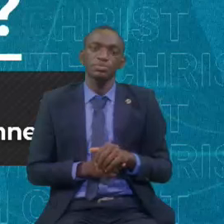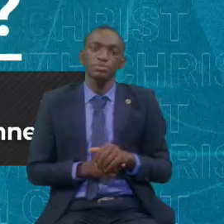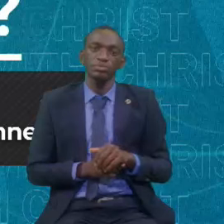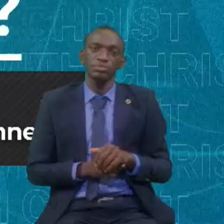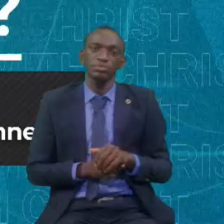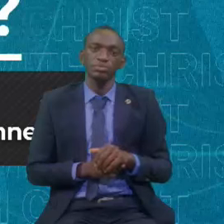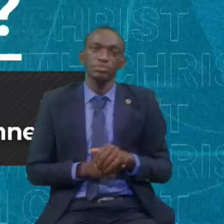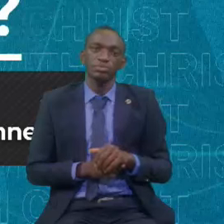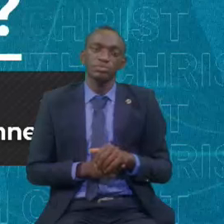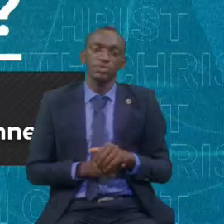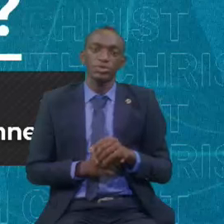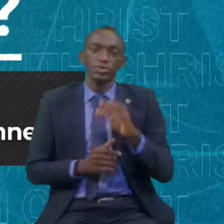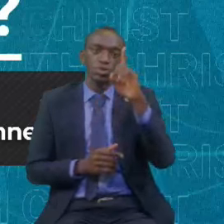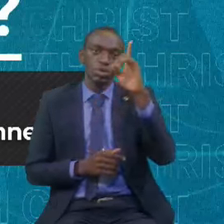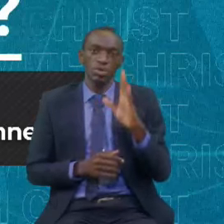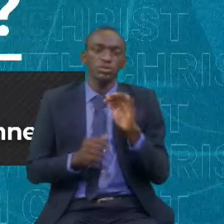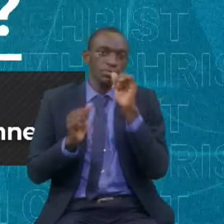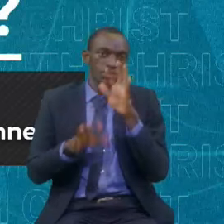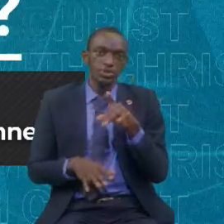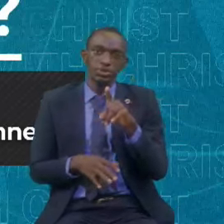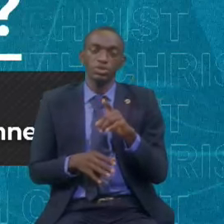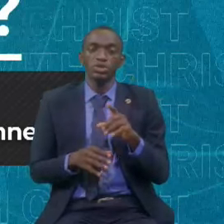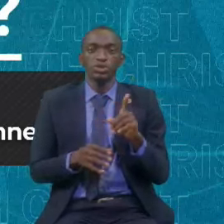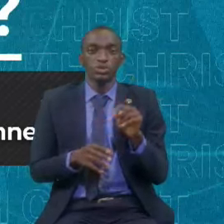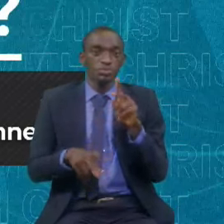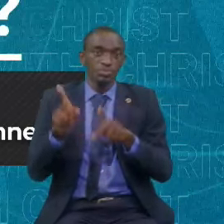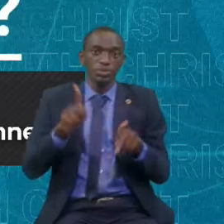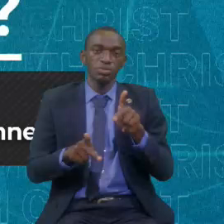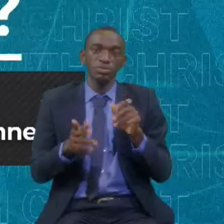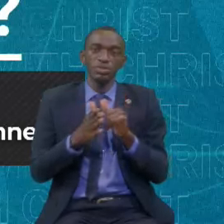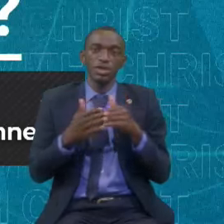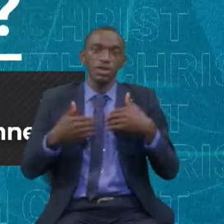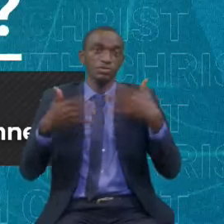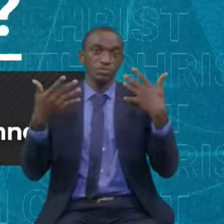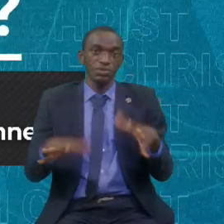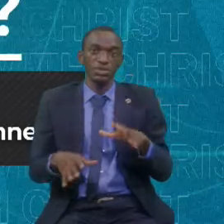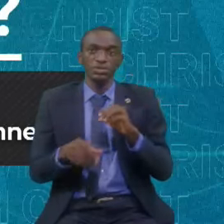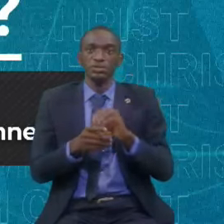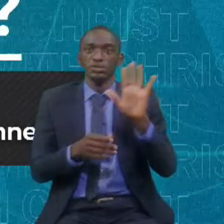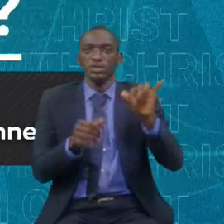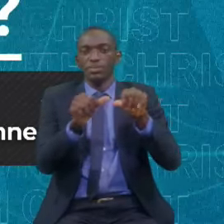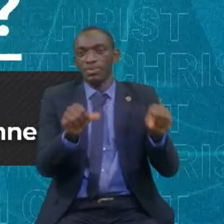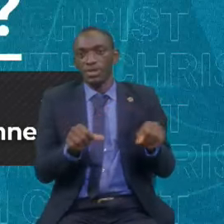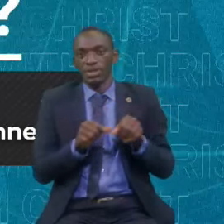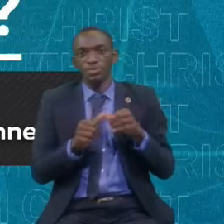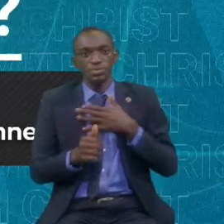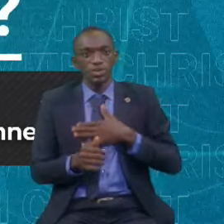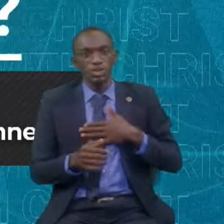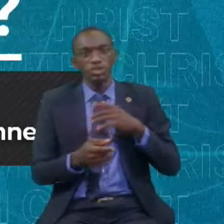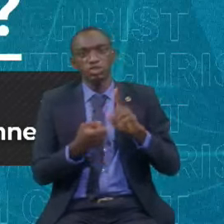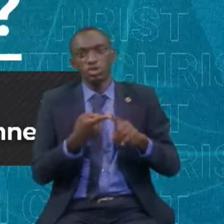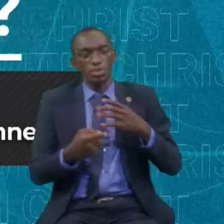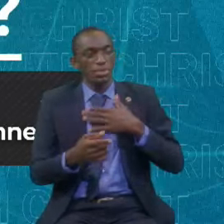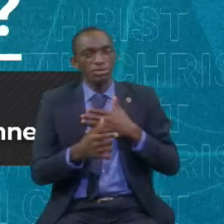God bless you. Those who have finished in their section, please, to my left. If you are true, let